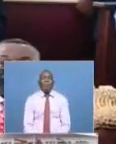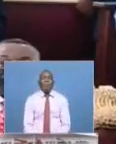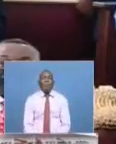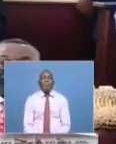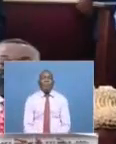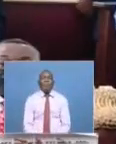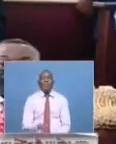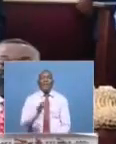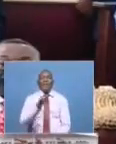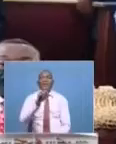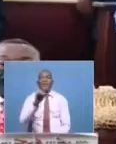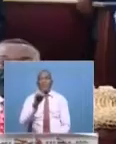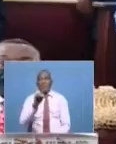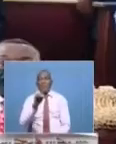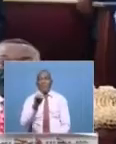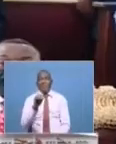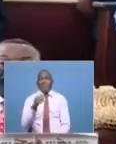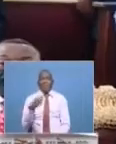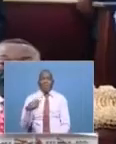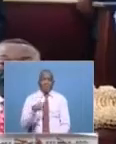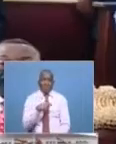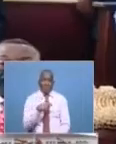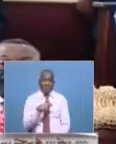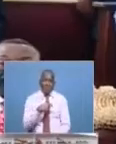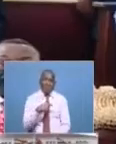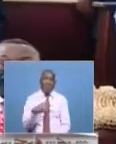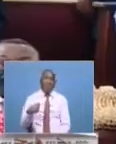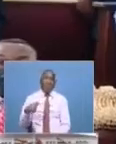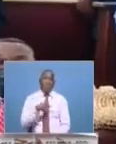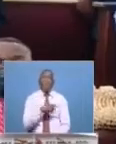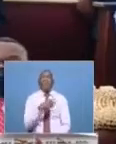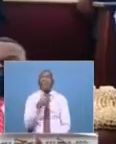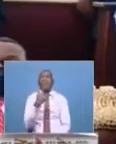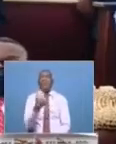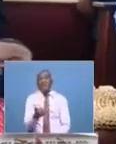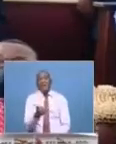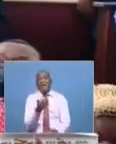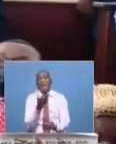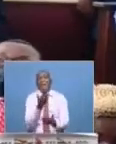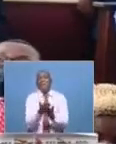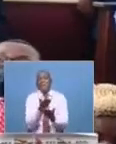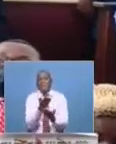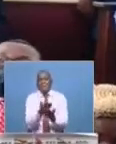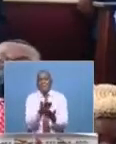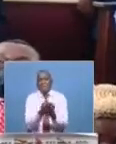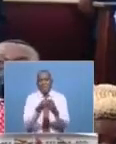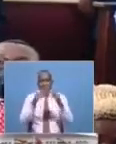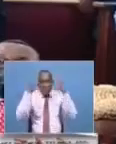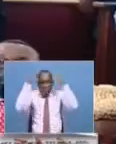And so what we were urging on your lordships